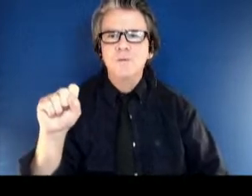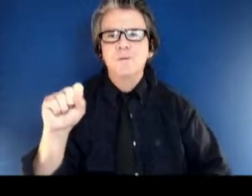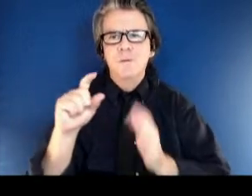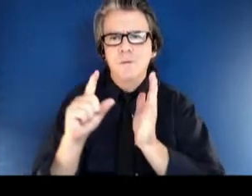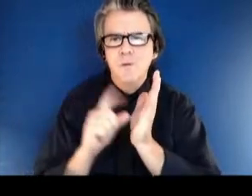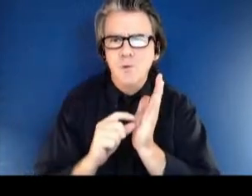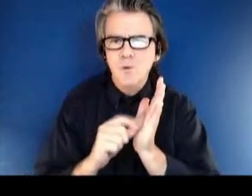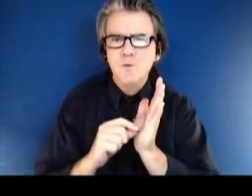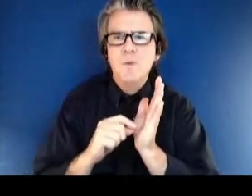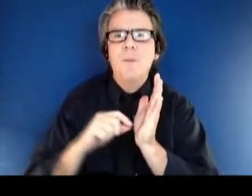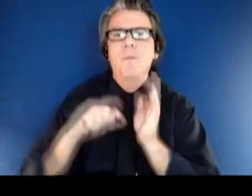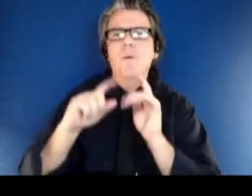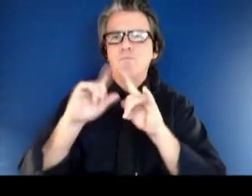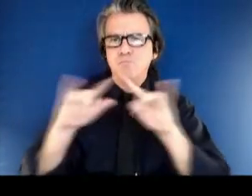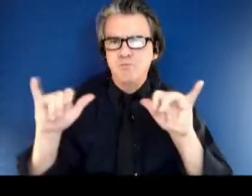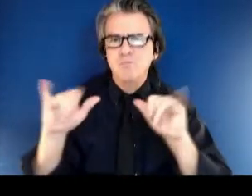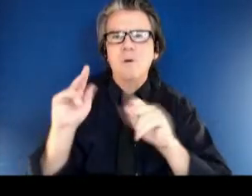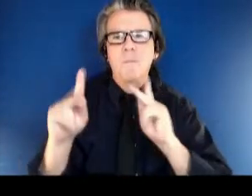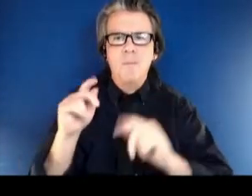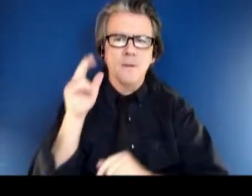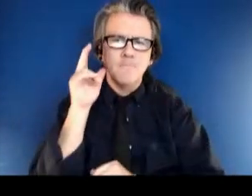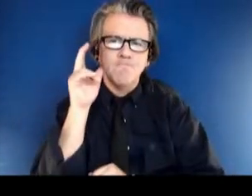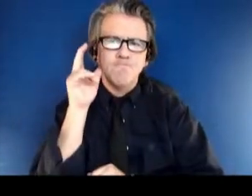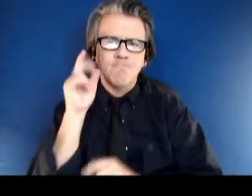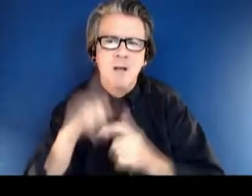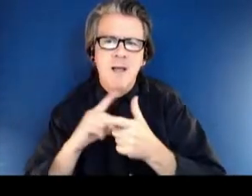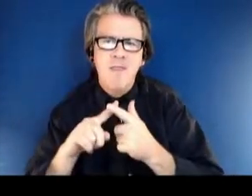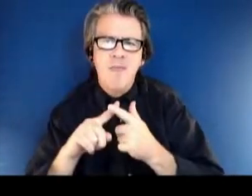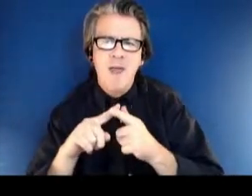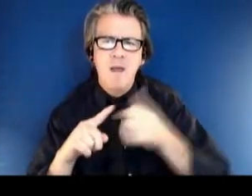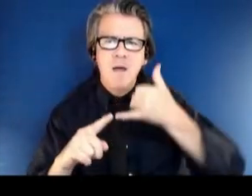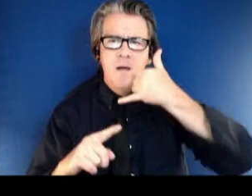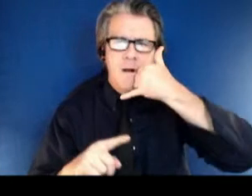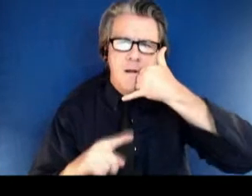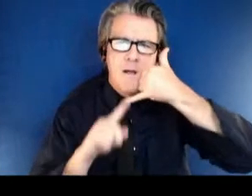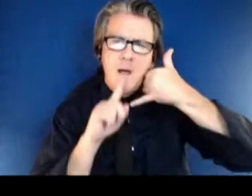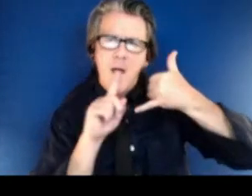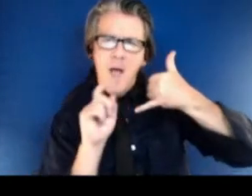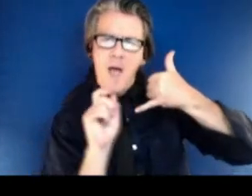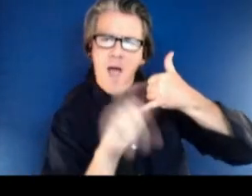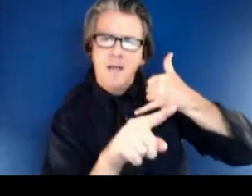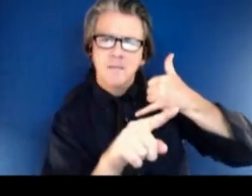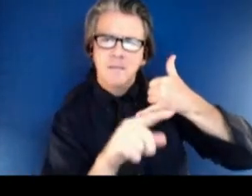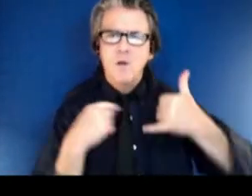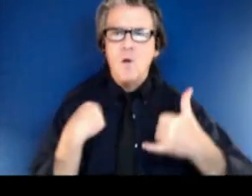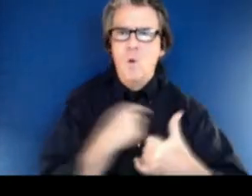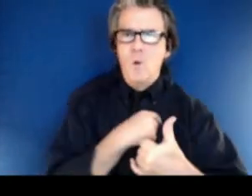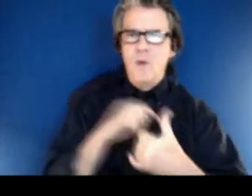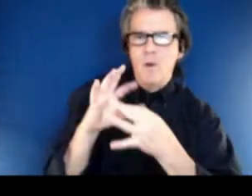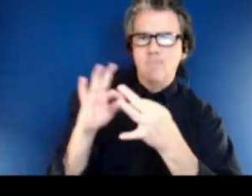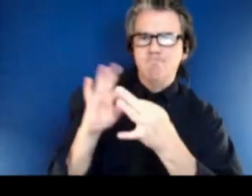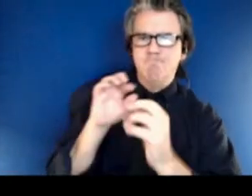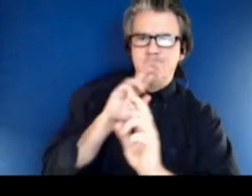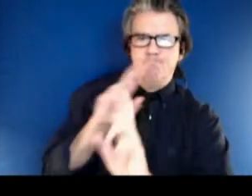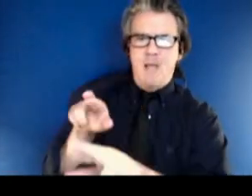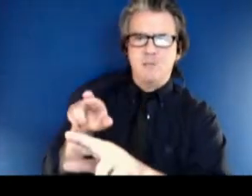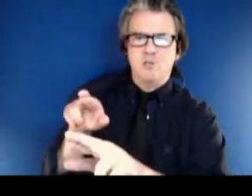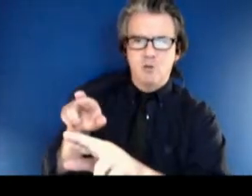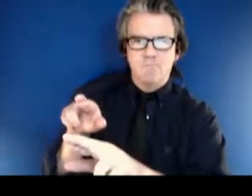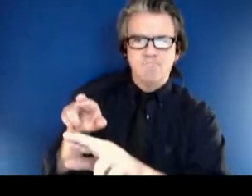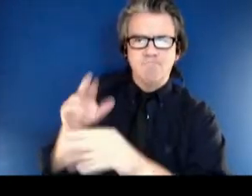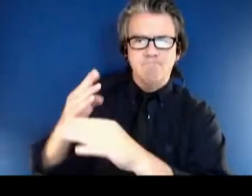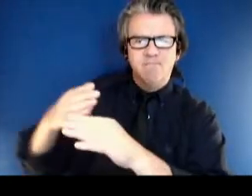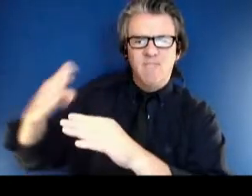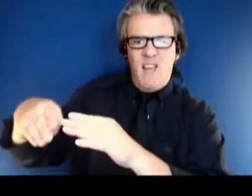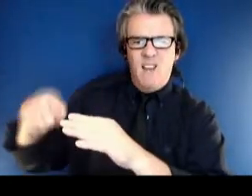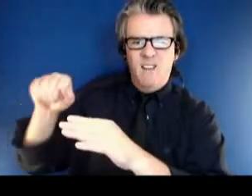going to take up to 2 questions from each reporter. Reporters remind you to please press *1 to join the queue with your questions. So with that, here's